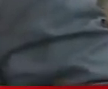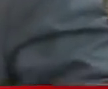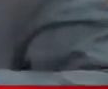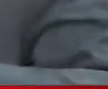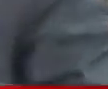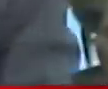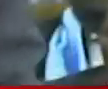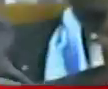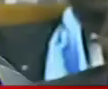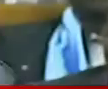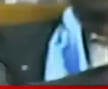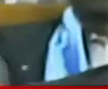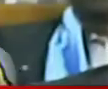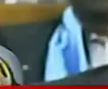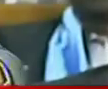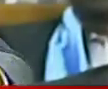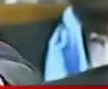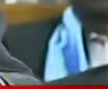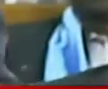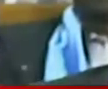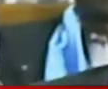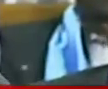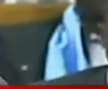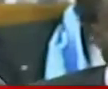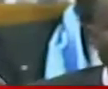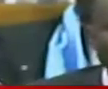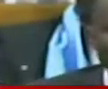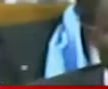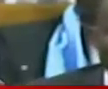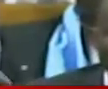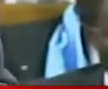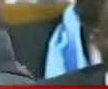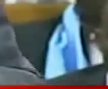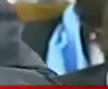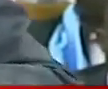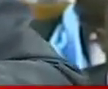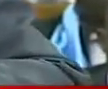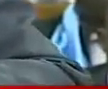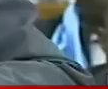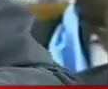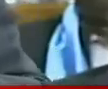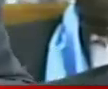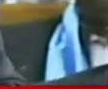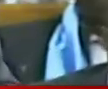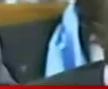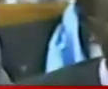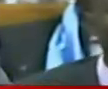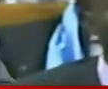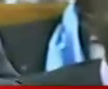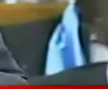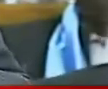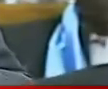These are the truths. Mungu abariki zaidi. Na mimi mwenyewe namwamini Mungu, najua kwa pamoja